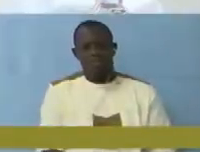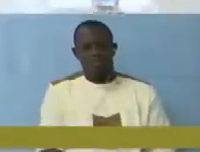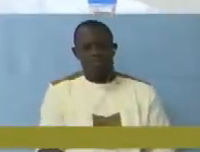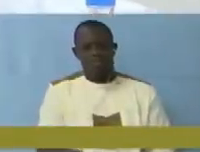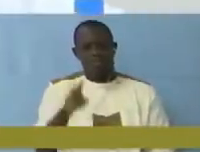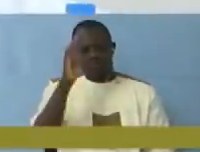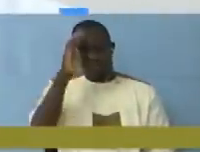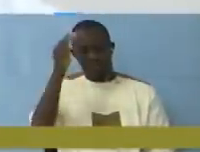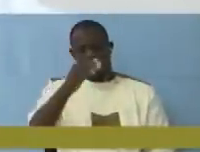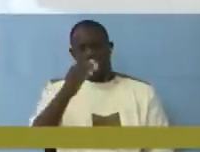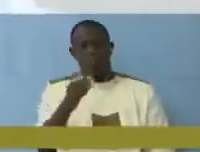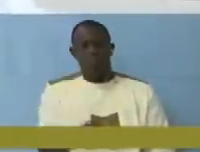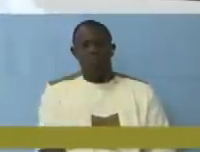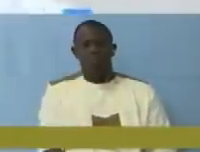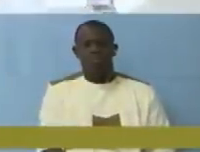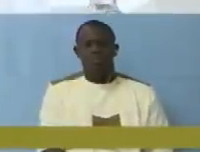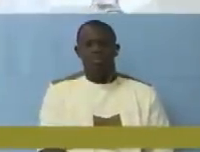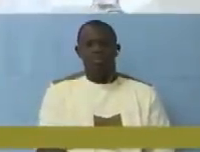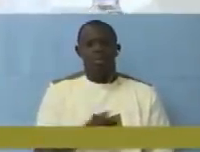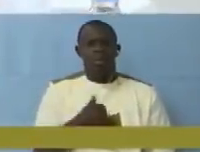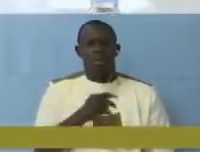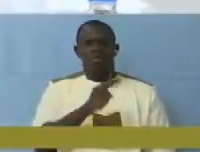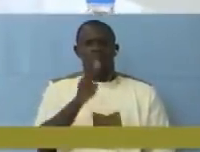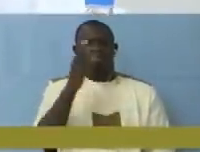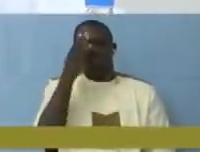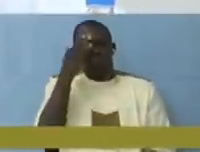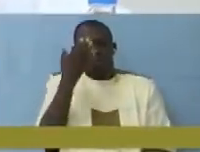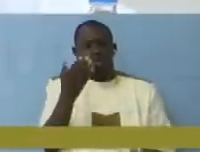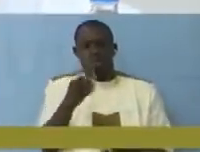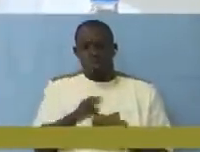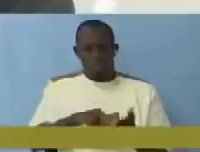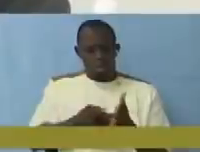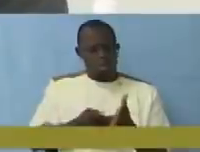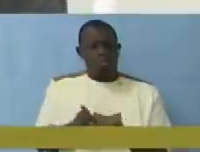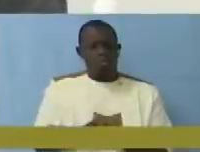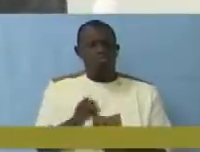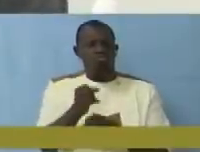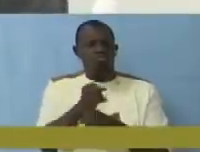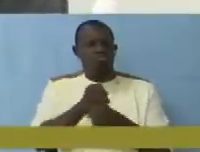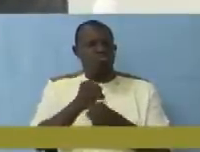you for that. I didn't realize coffee was jikando kendo.